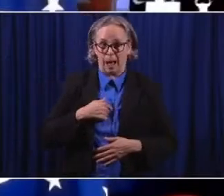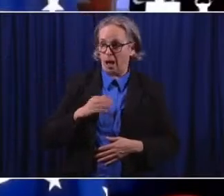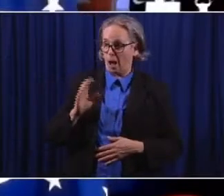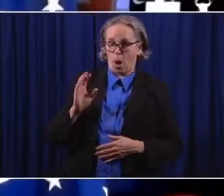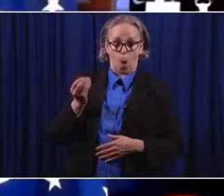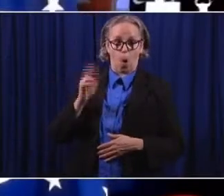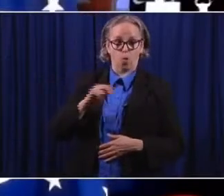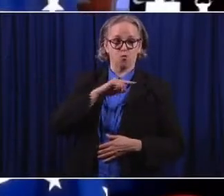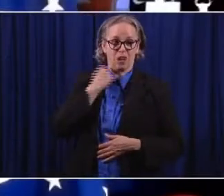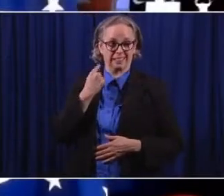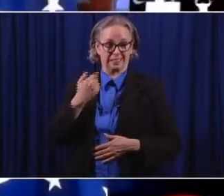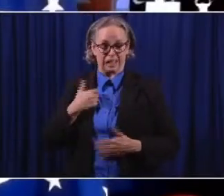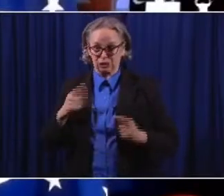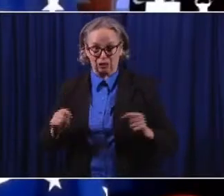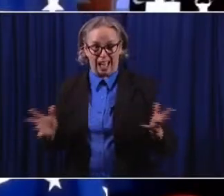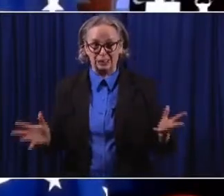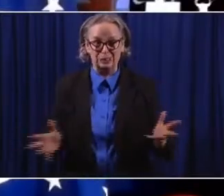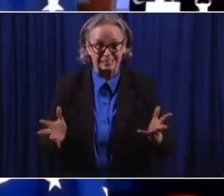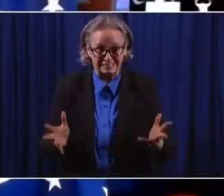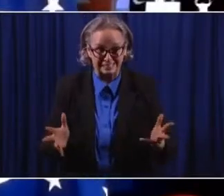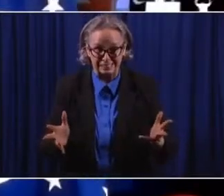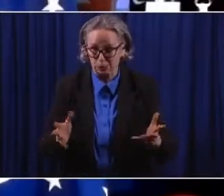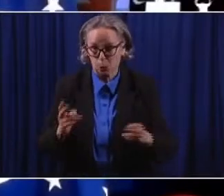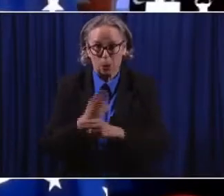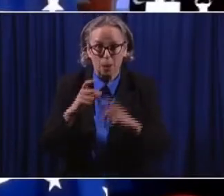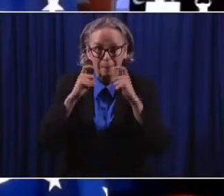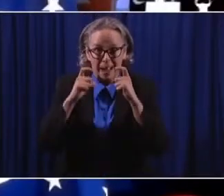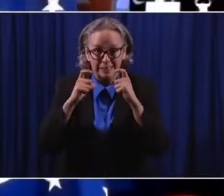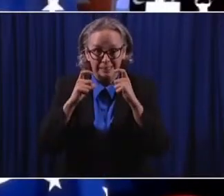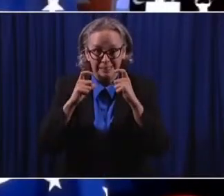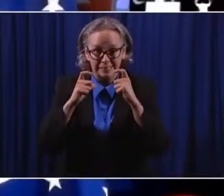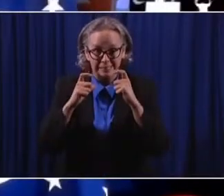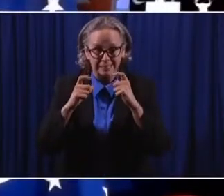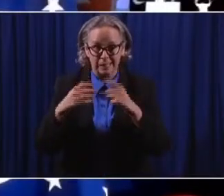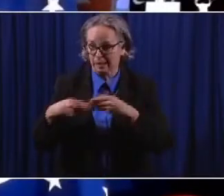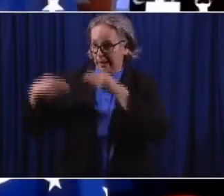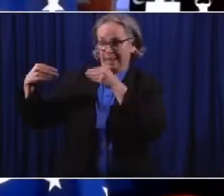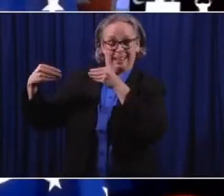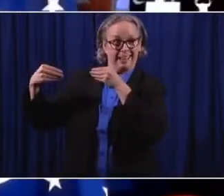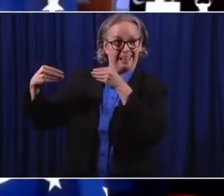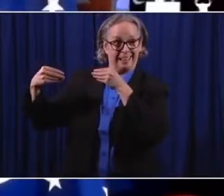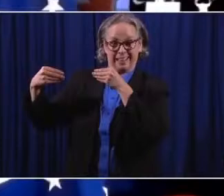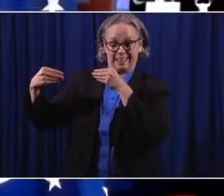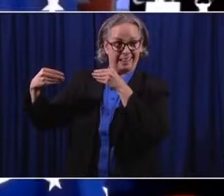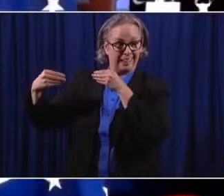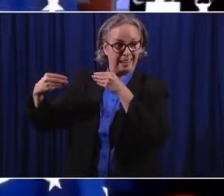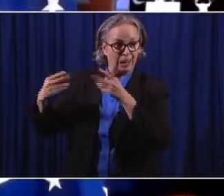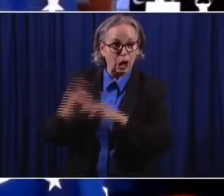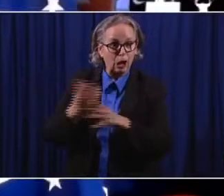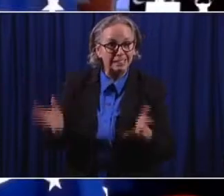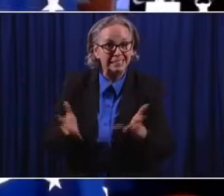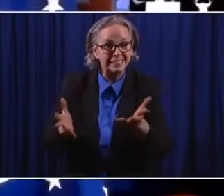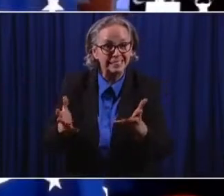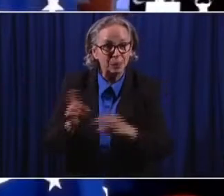to wear masks. And I held up masks, encouraged people to do it when they went